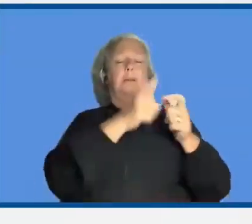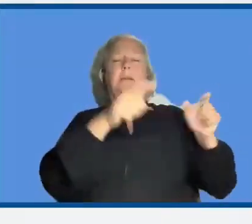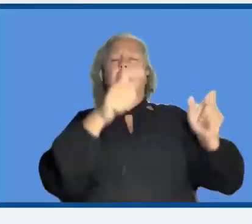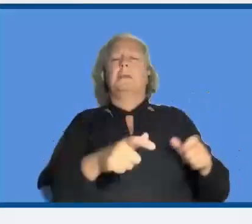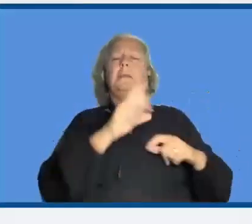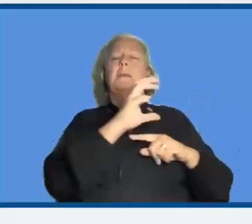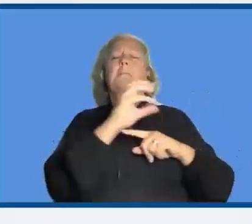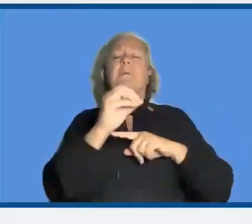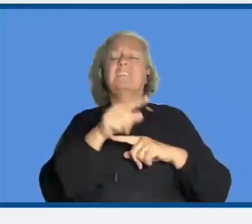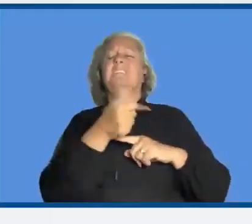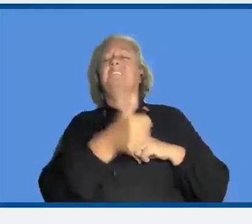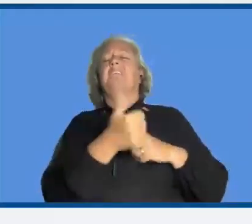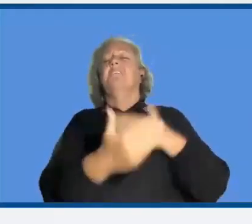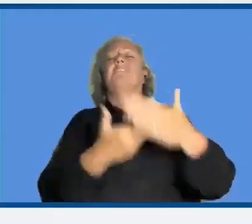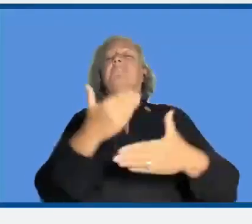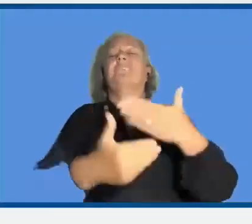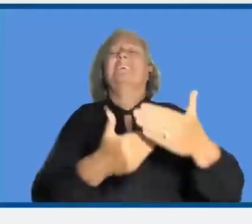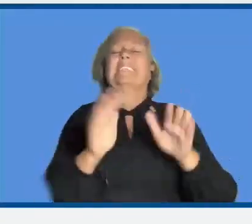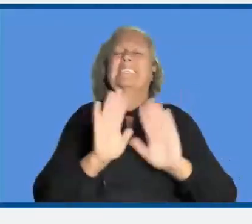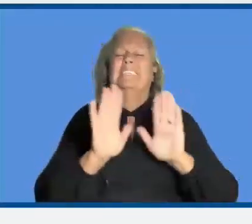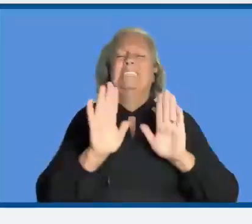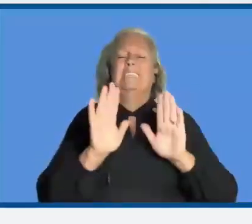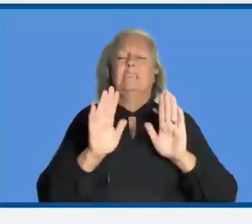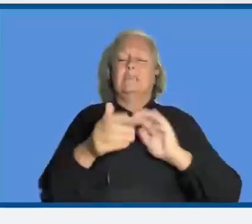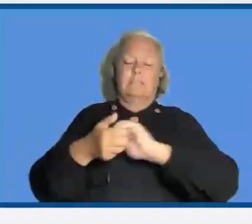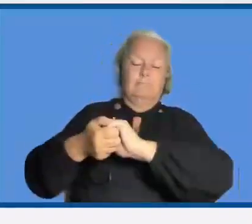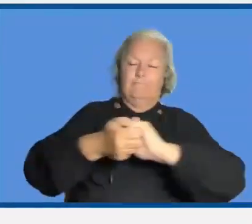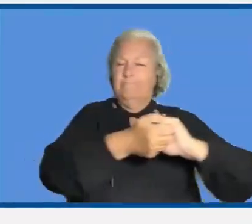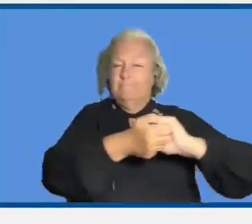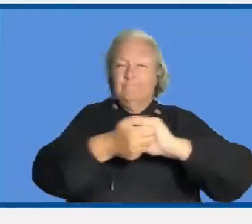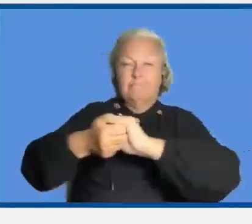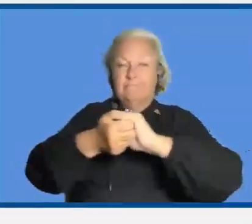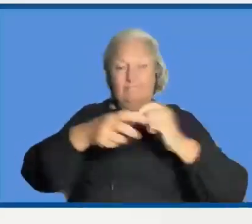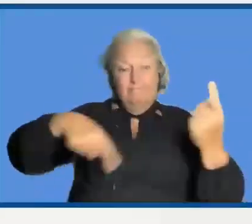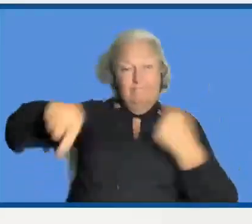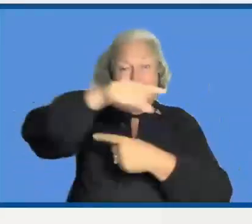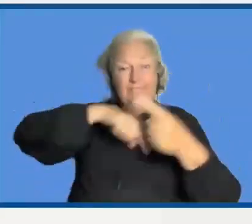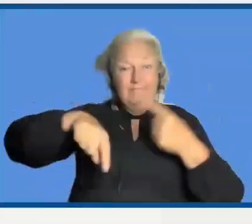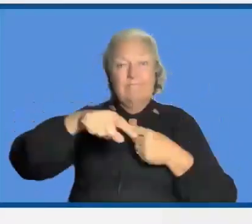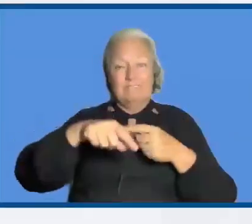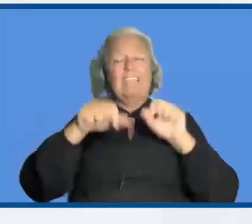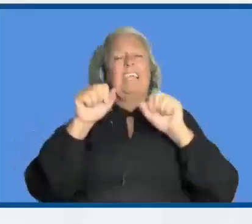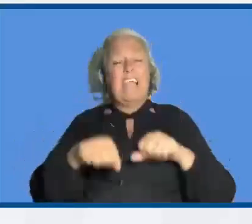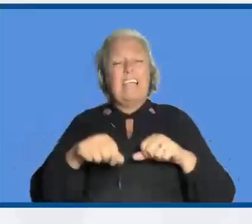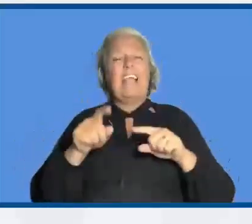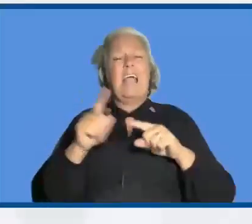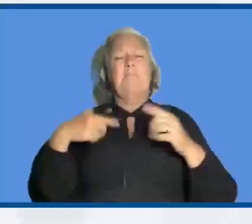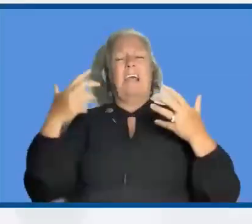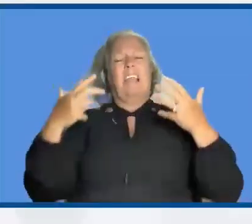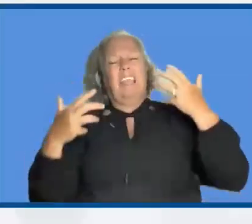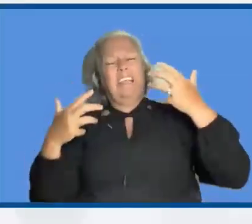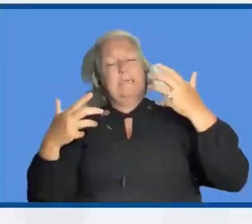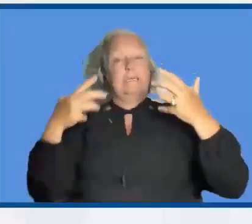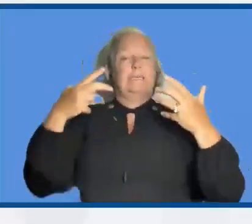able to take these leaps to bridge the technological divide that we are suffering from. And we also need to